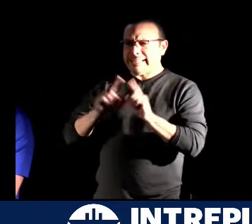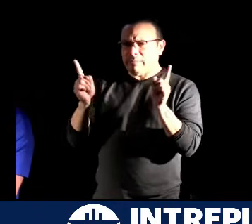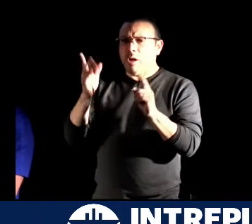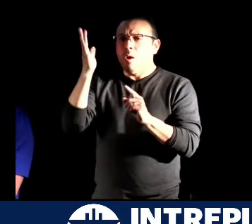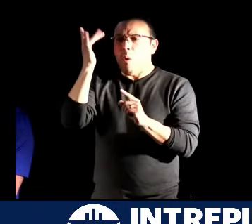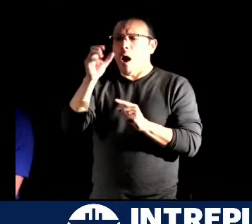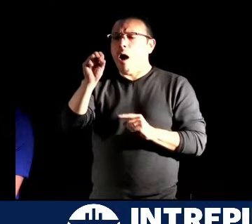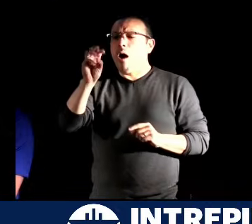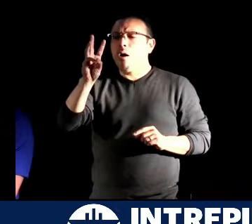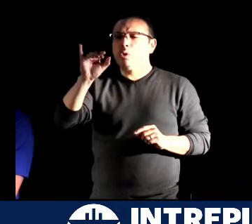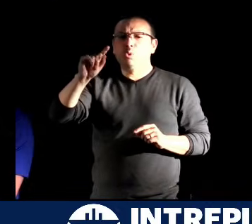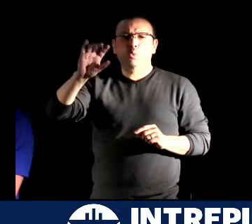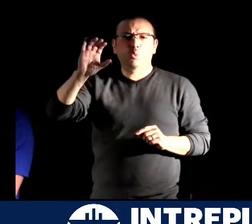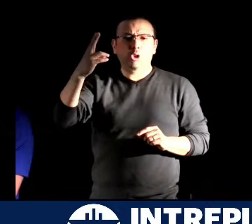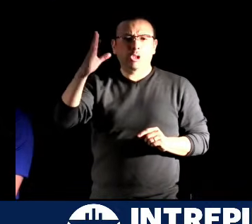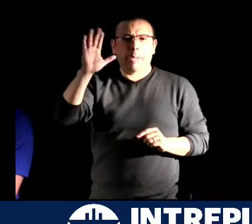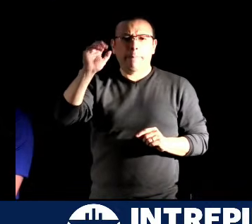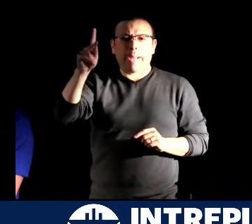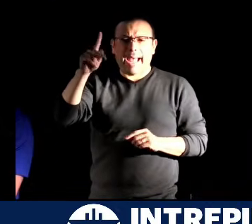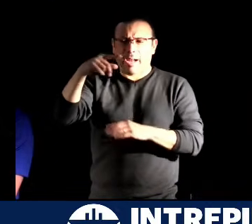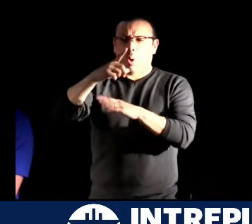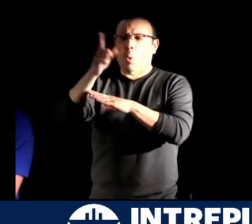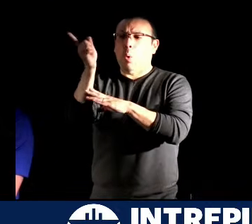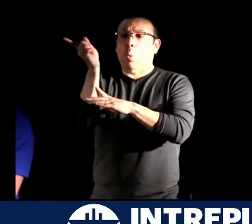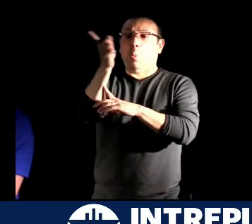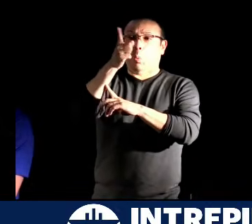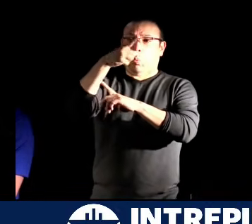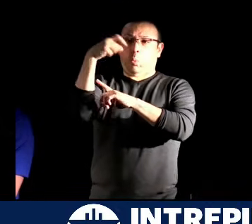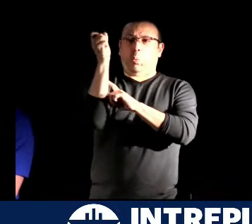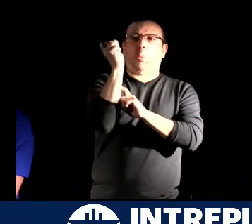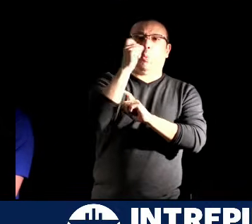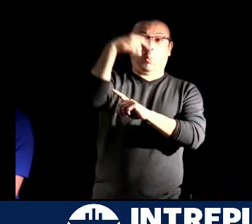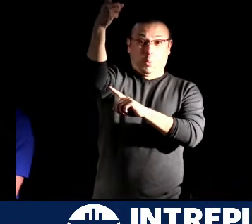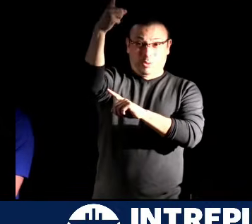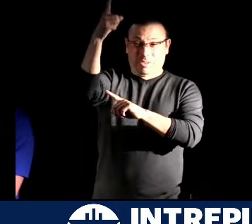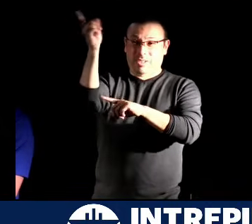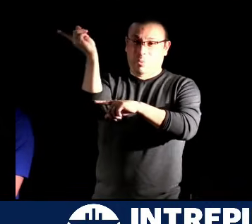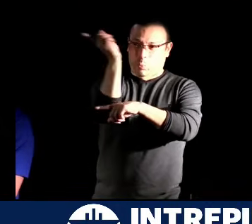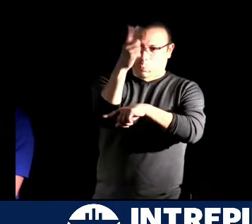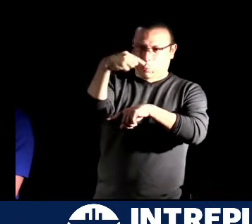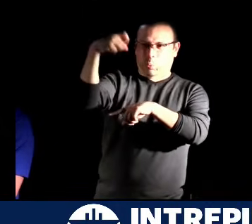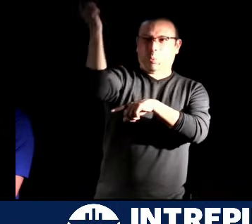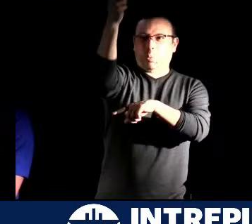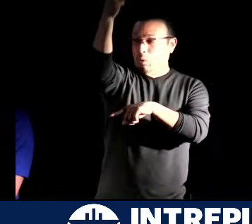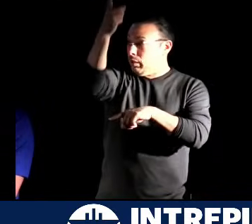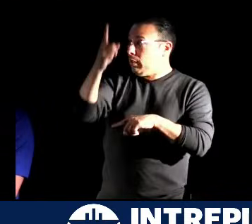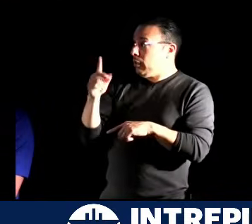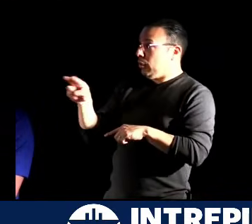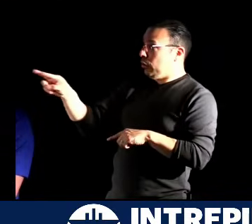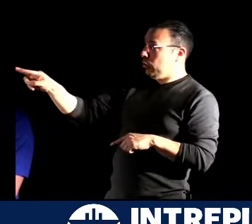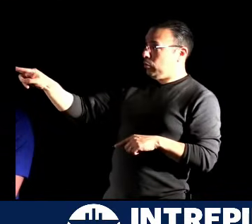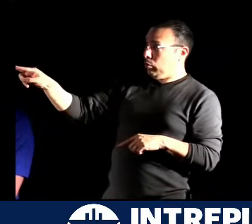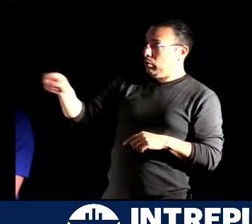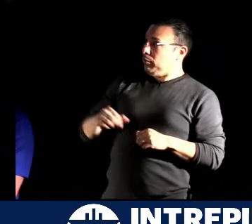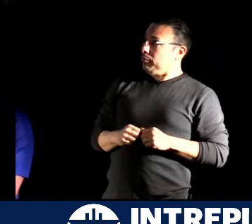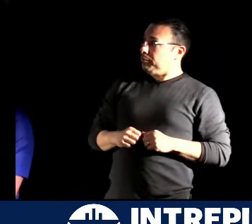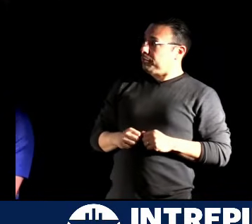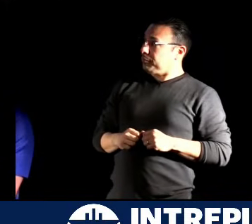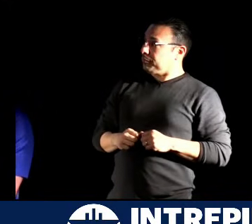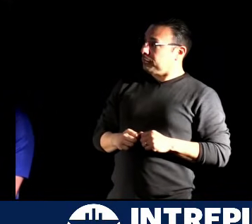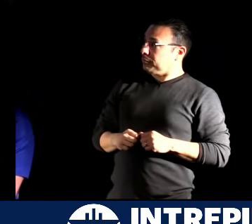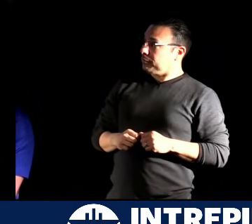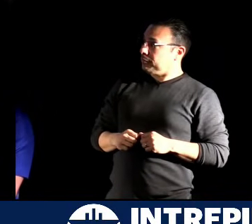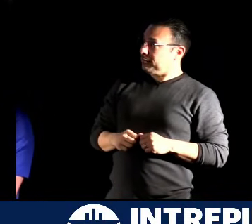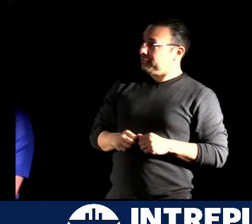changed completely everything for us. So what we were looking at, that one basically. Now, when we